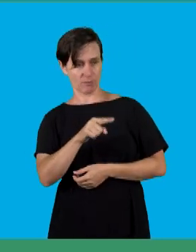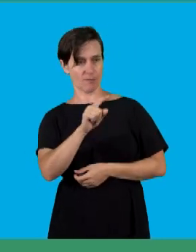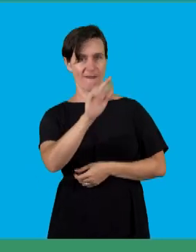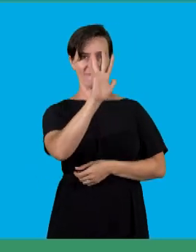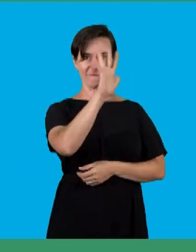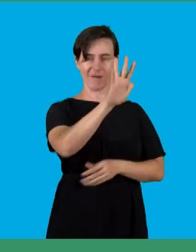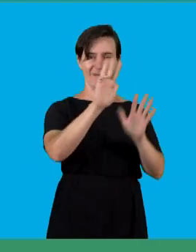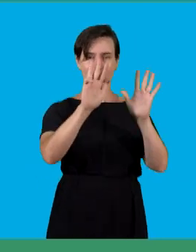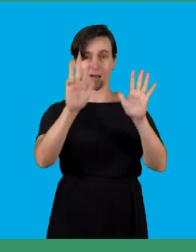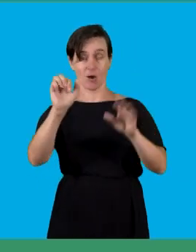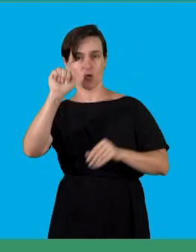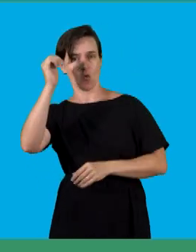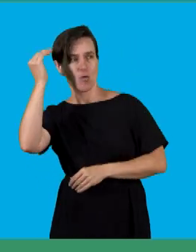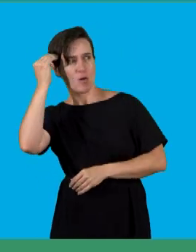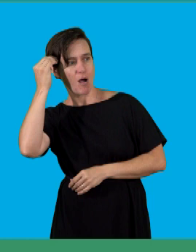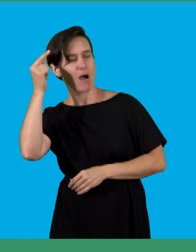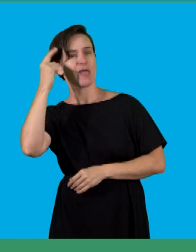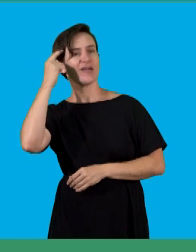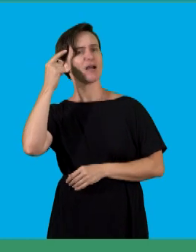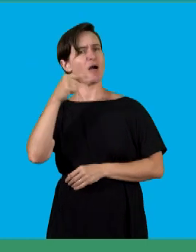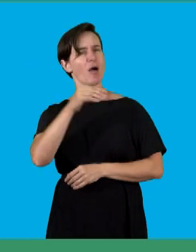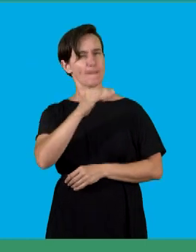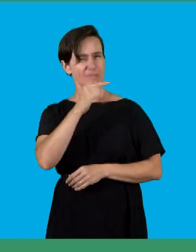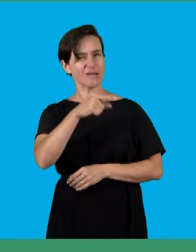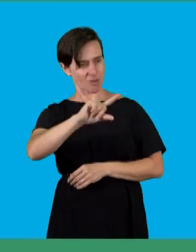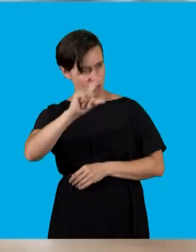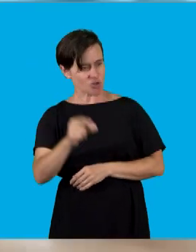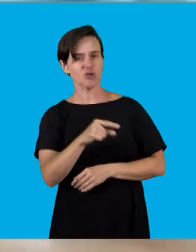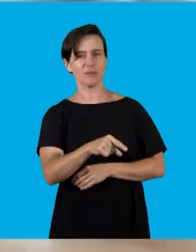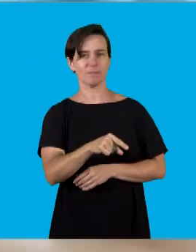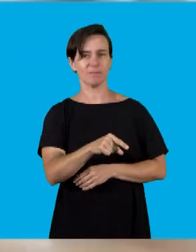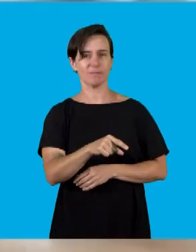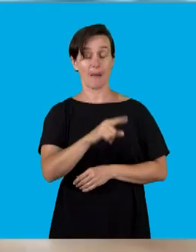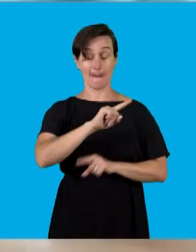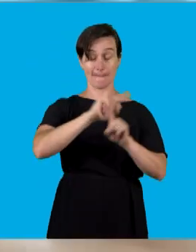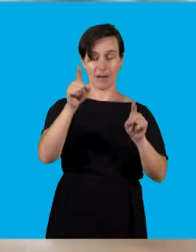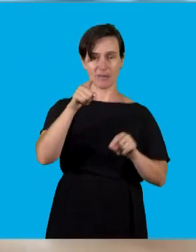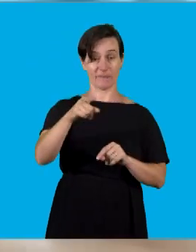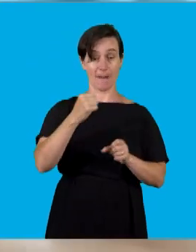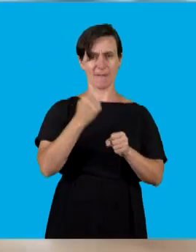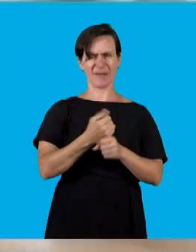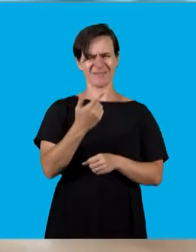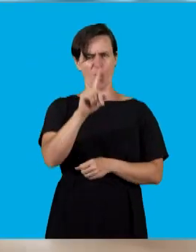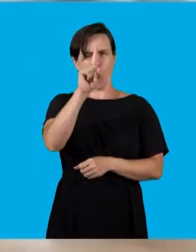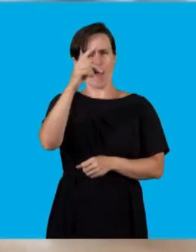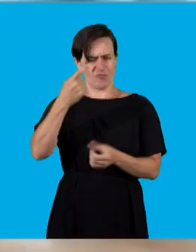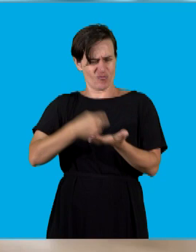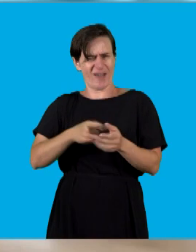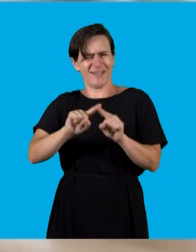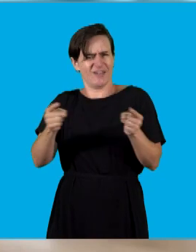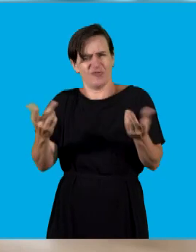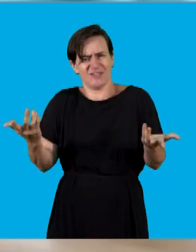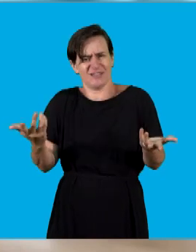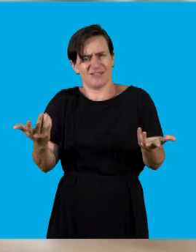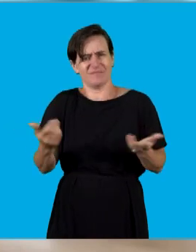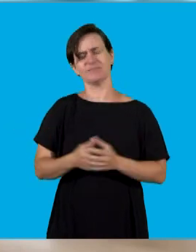see 5.99, you are going to think that this product is very cheap, whereas it's still the same price.